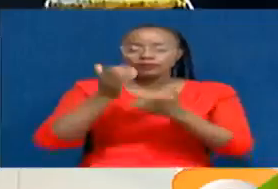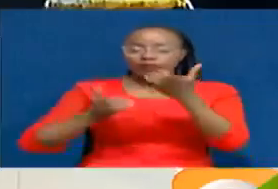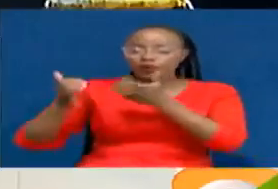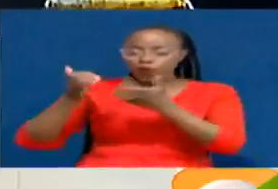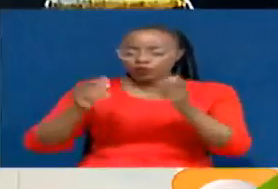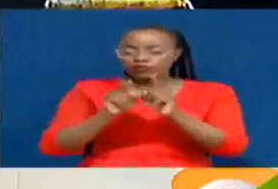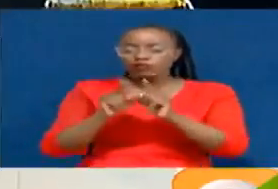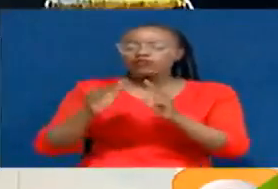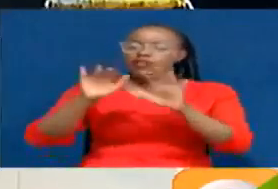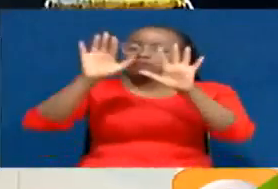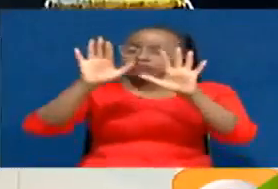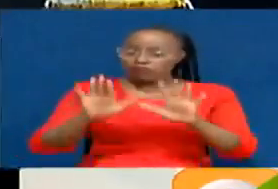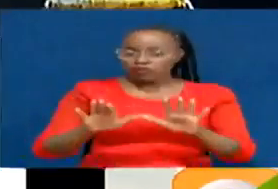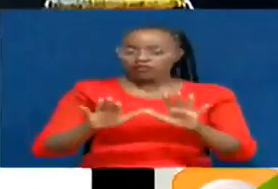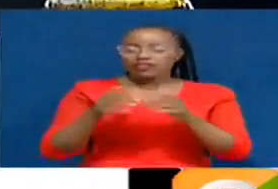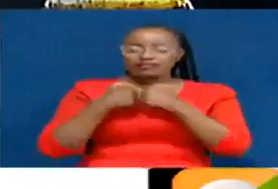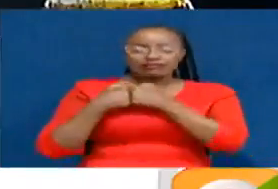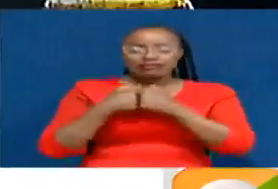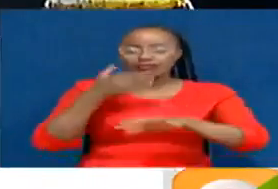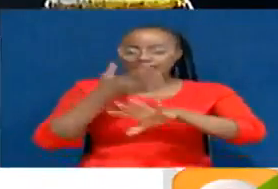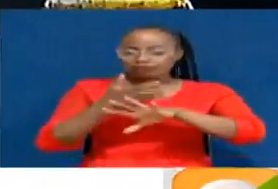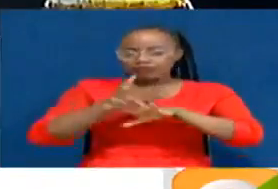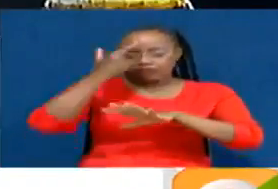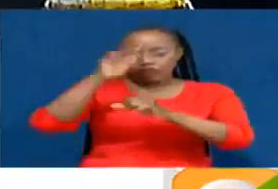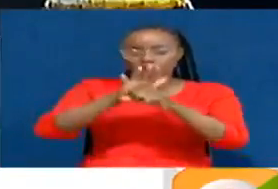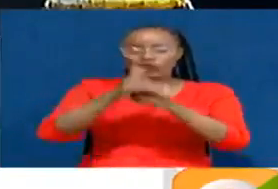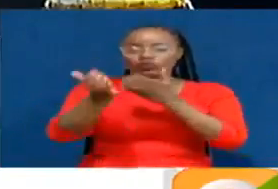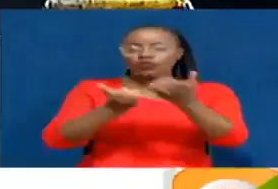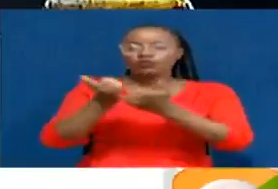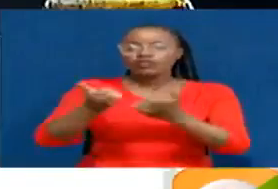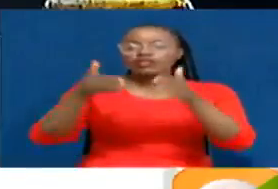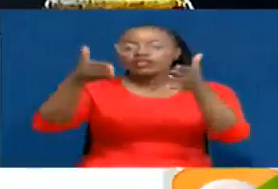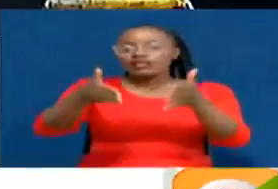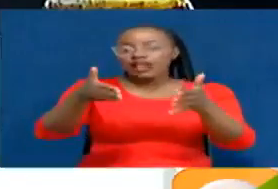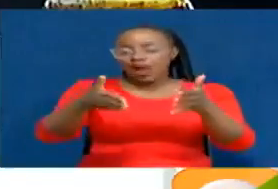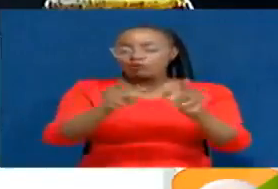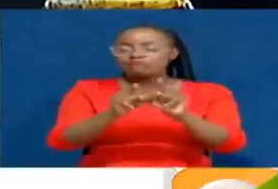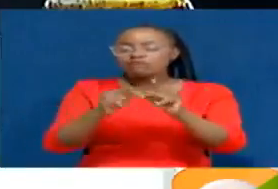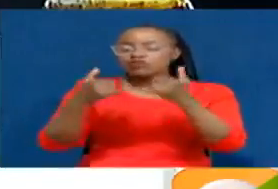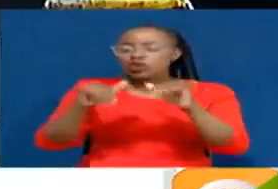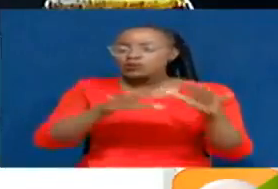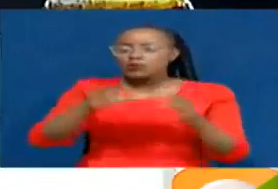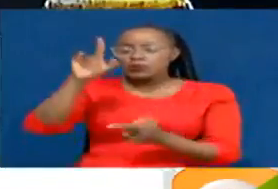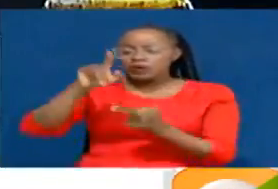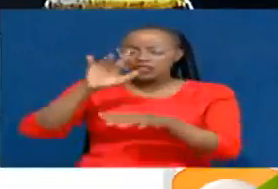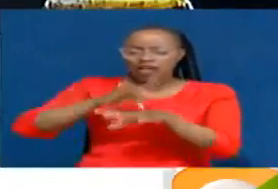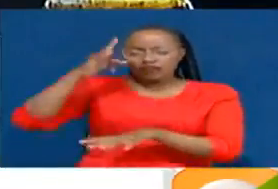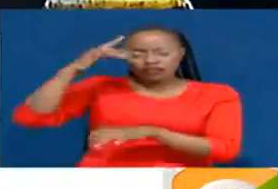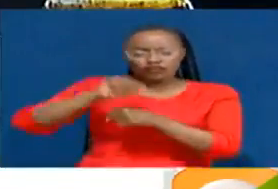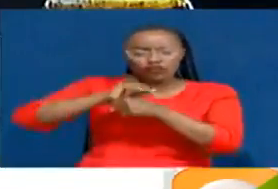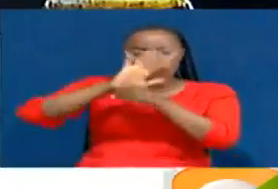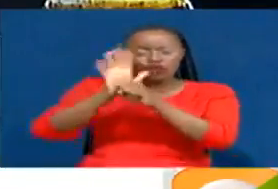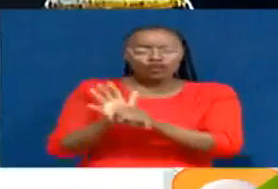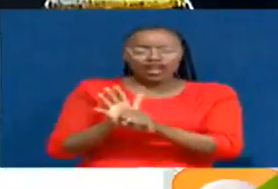Economic rebound remains the most difficult challenge for most businesses in the country today, seeking to shrug off effects of the